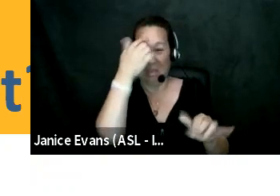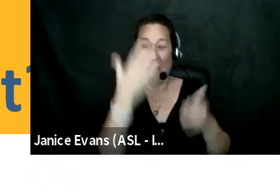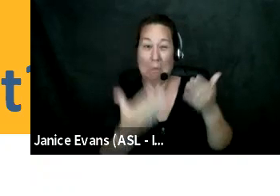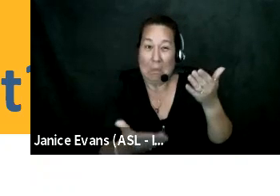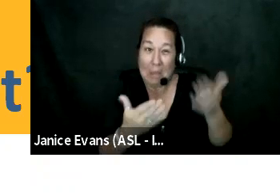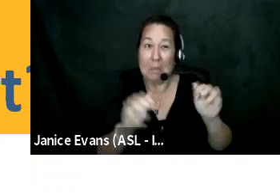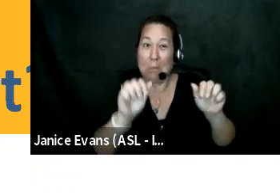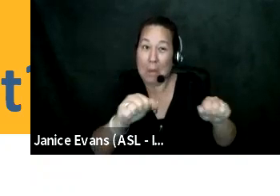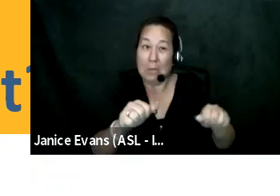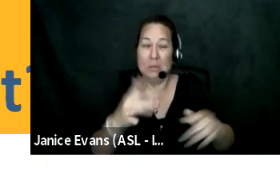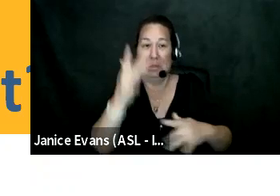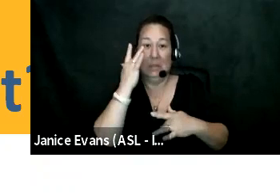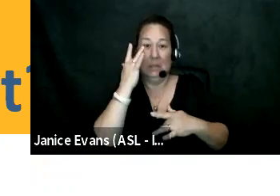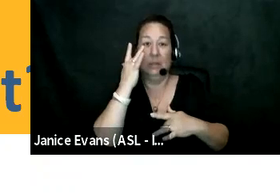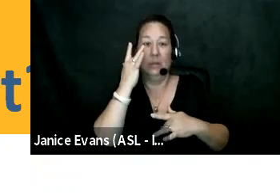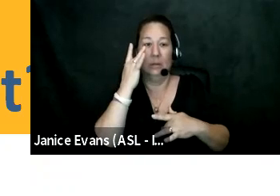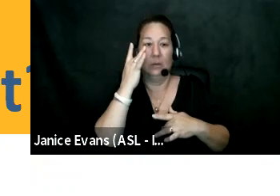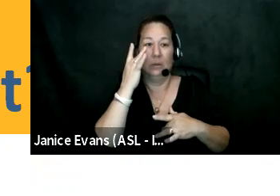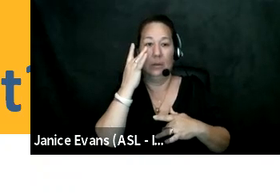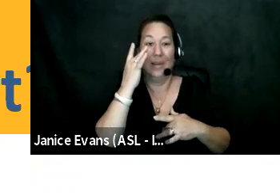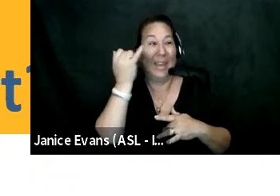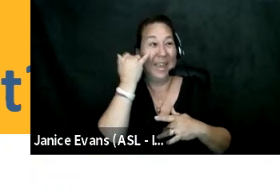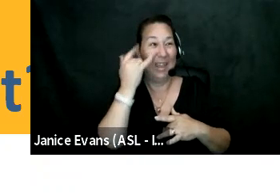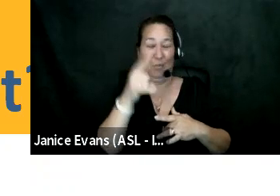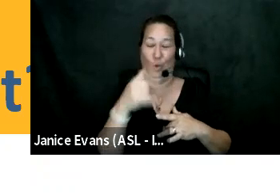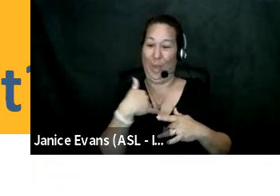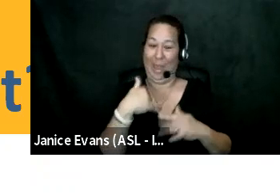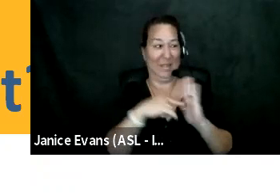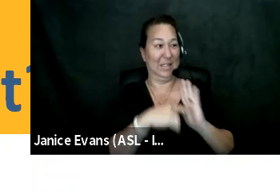Get tested if you have symptoms of COVID-19.